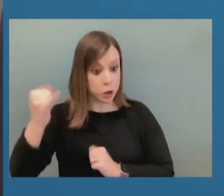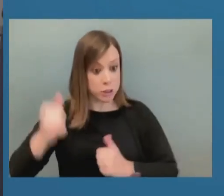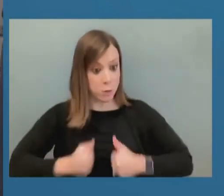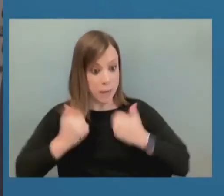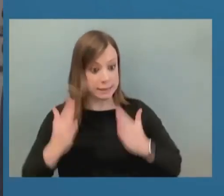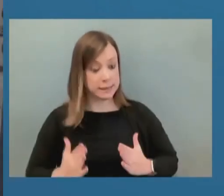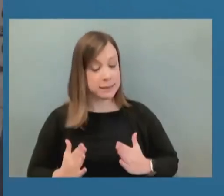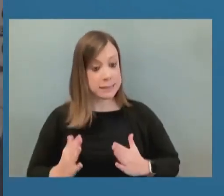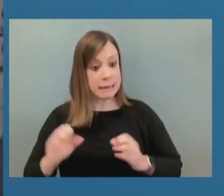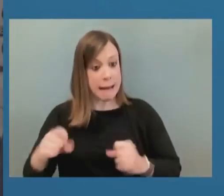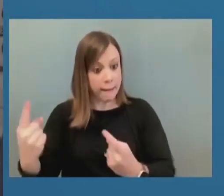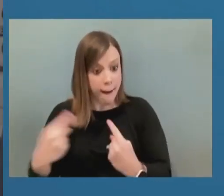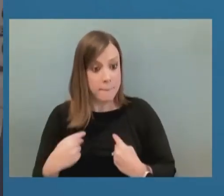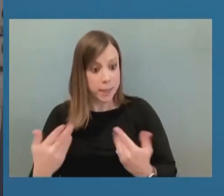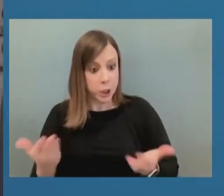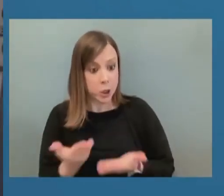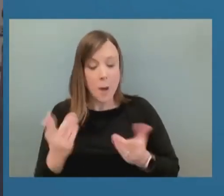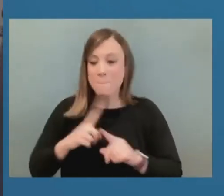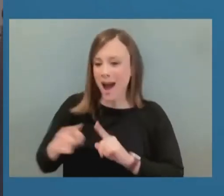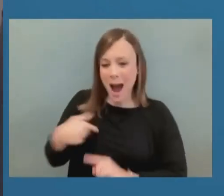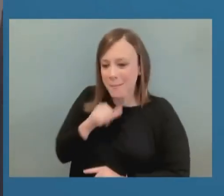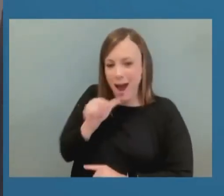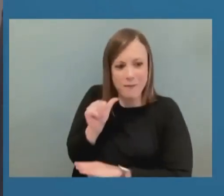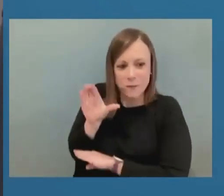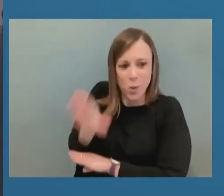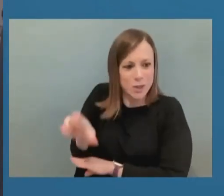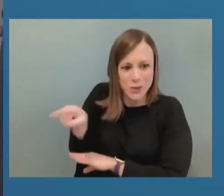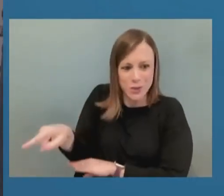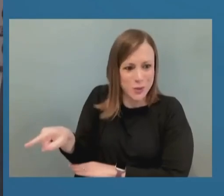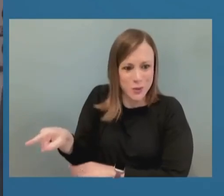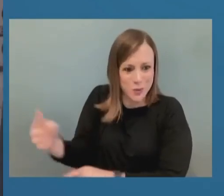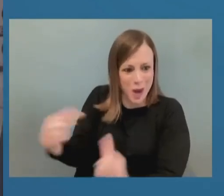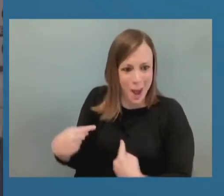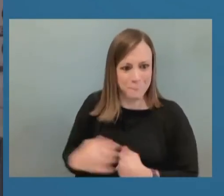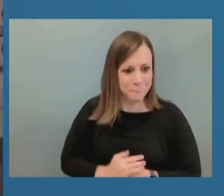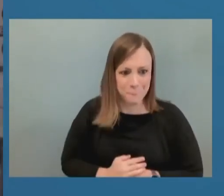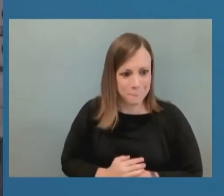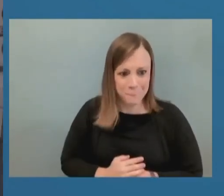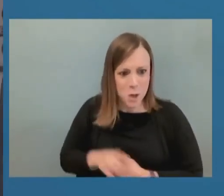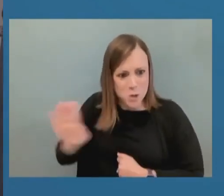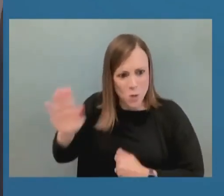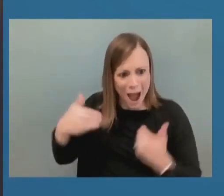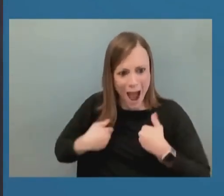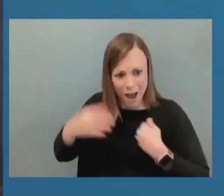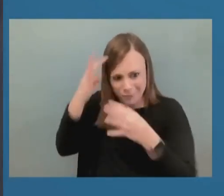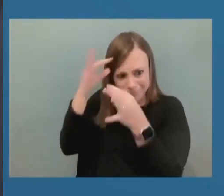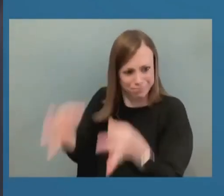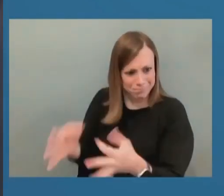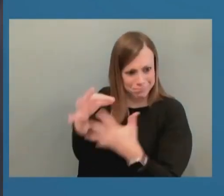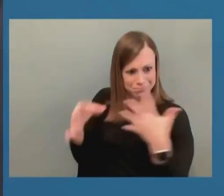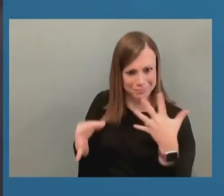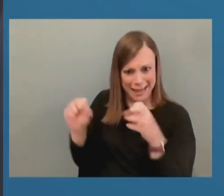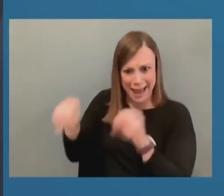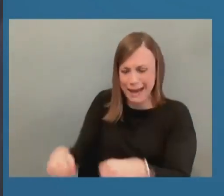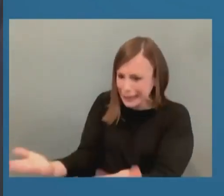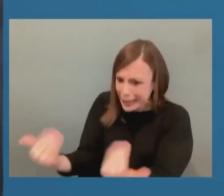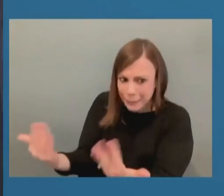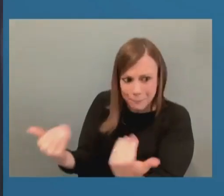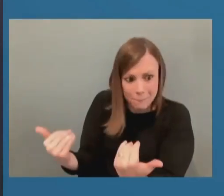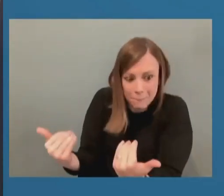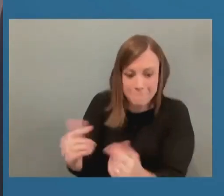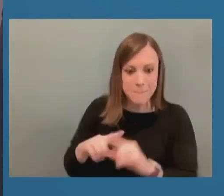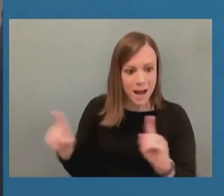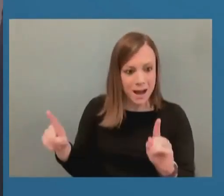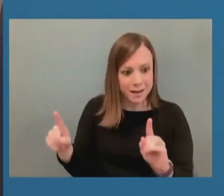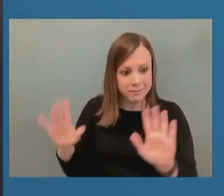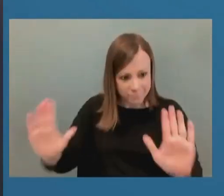not forced to come here. This is the flaw in their argument. They have choices. Keep coming, we love you, that's great. But the people who live